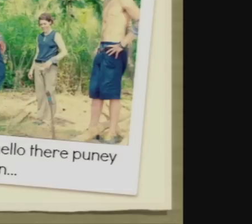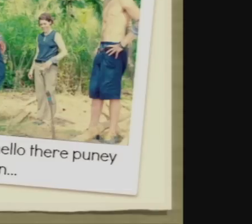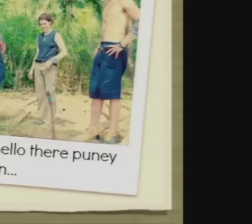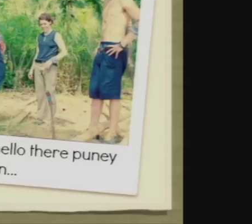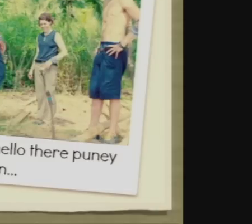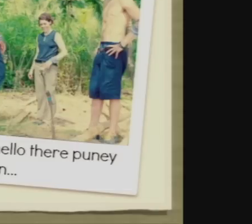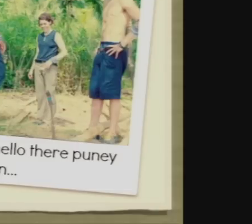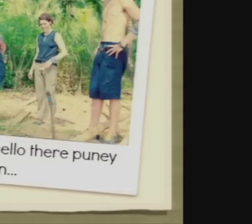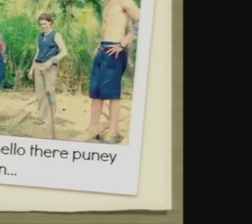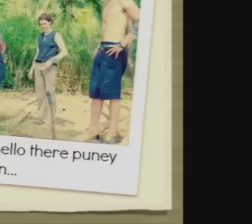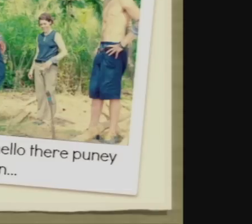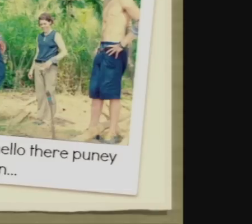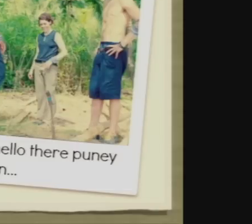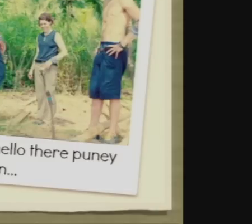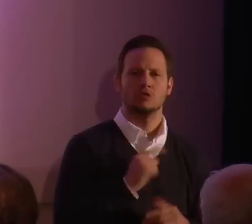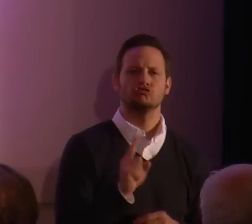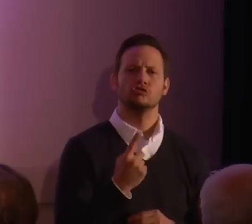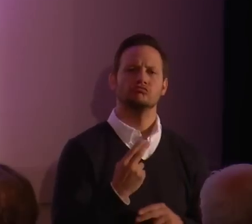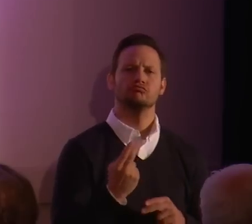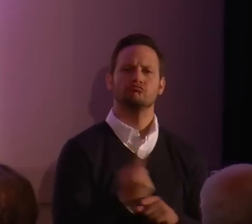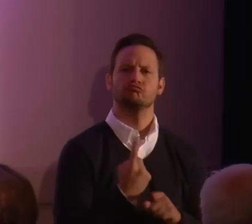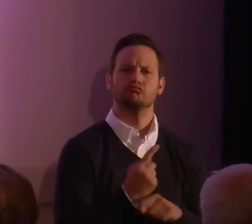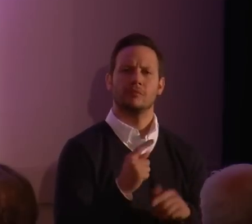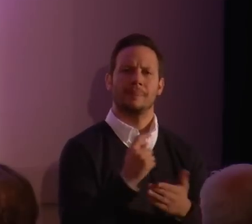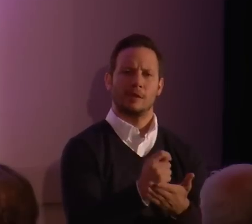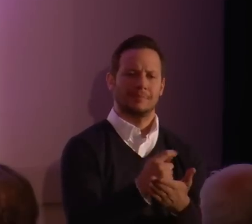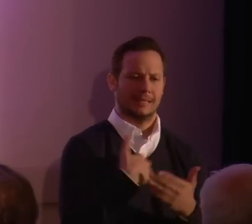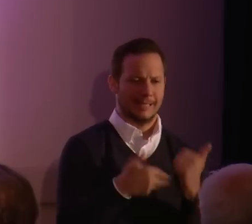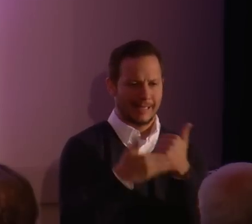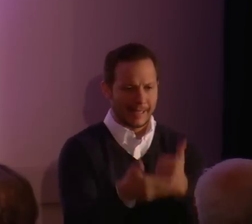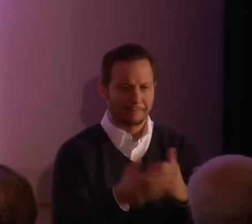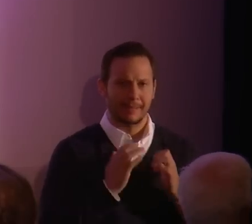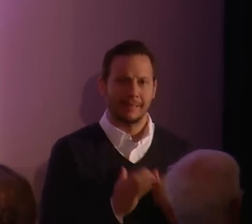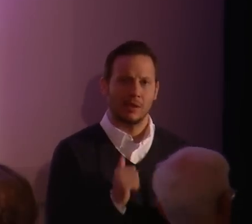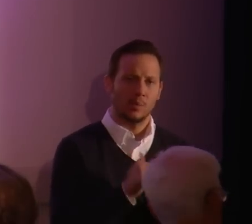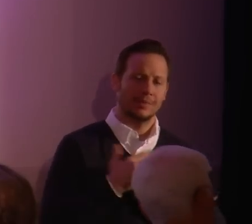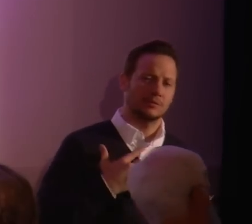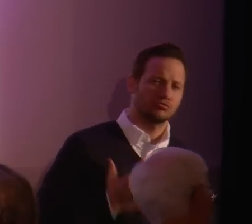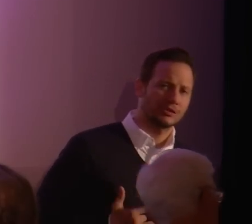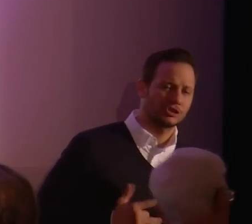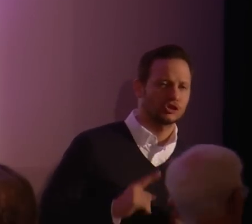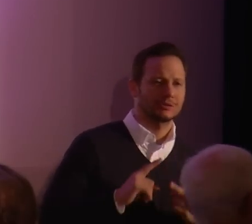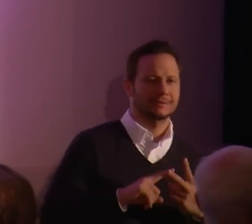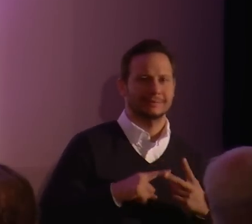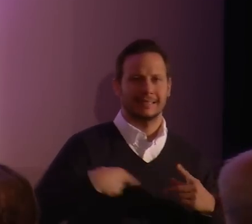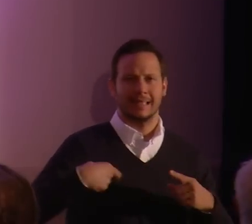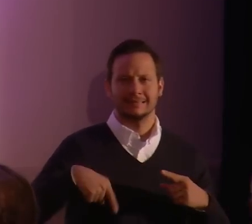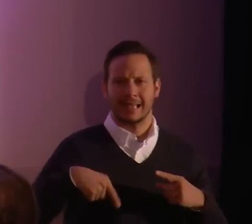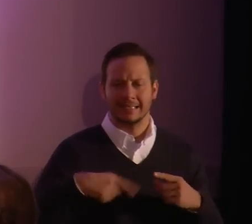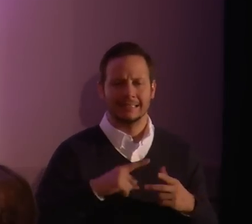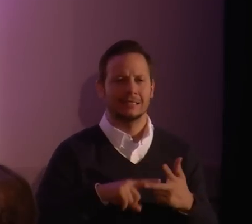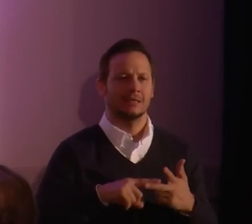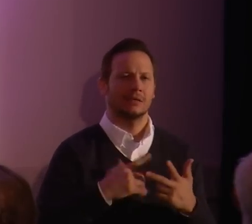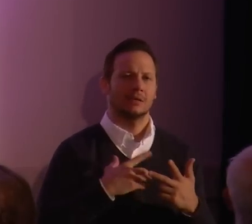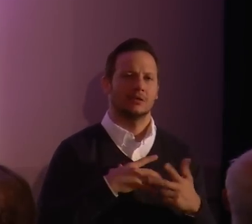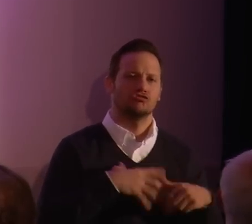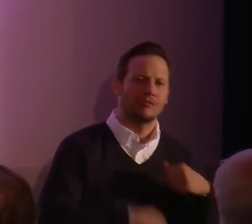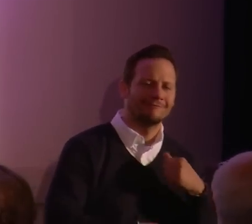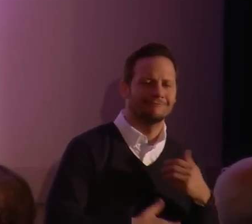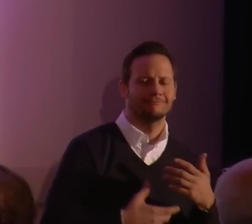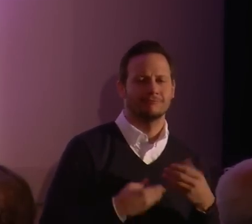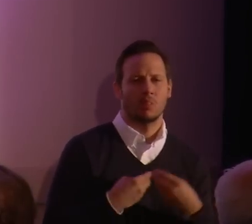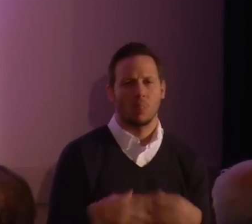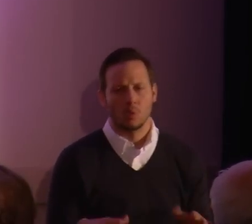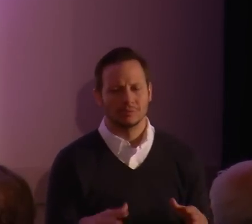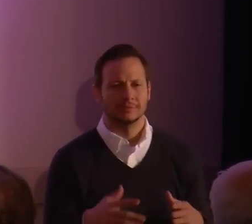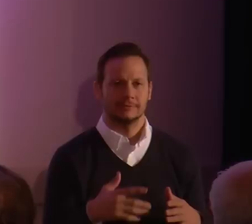my focus was on treating clients with depression, anxiety, grief, and loss. And I struggled in those early years, as I